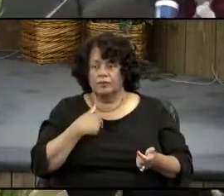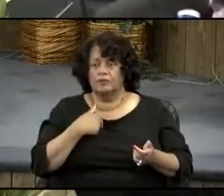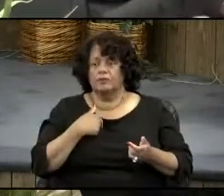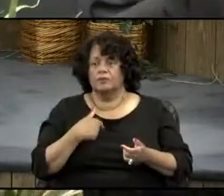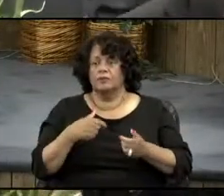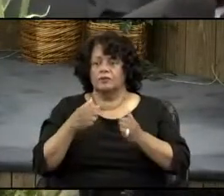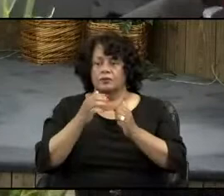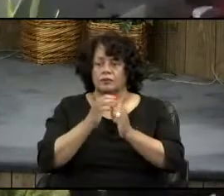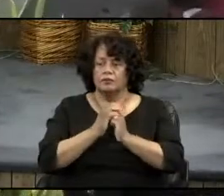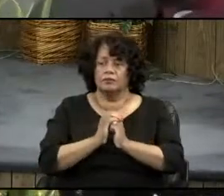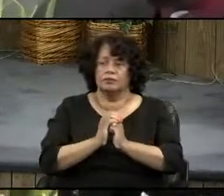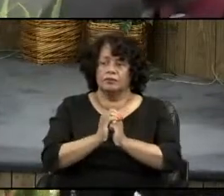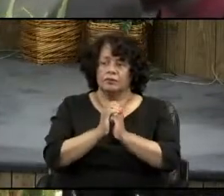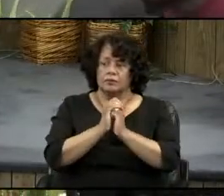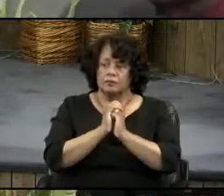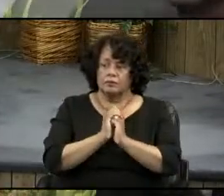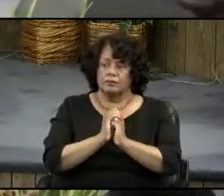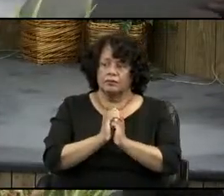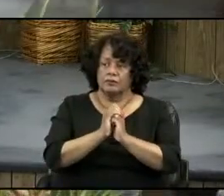I am to